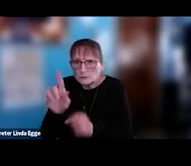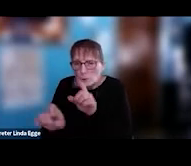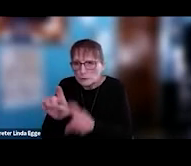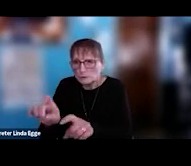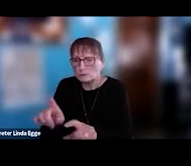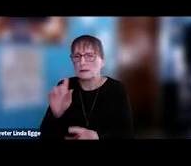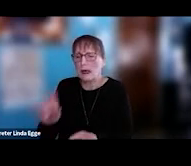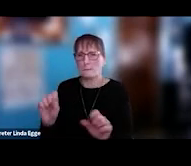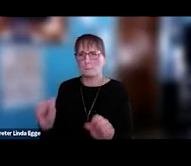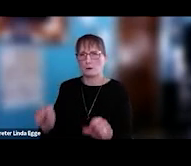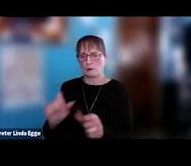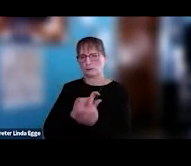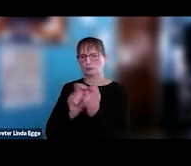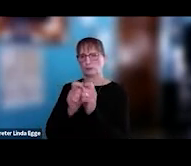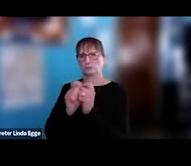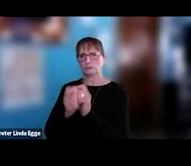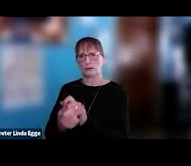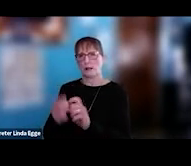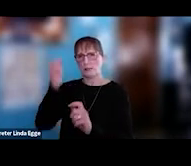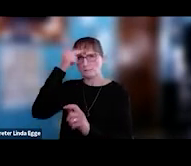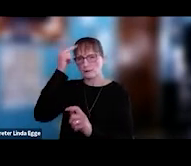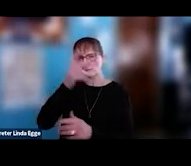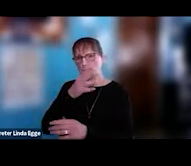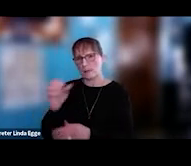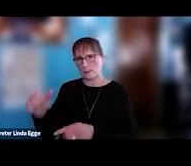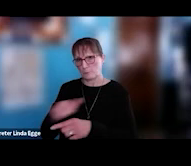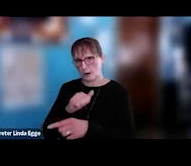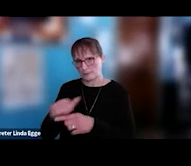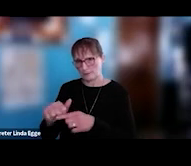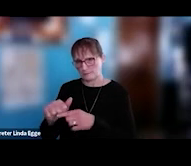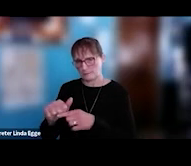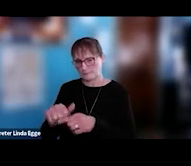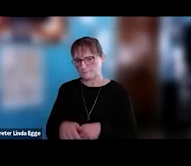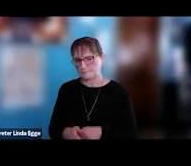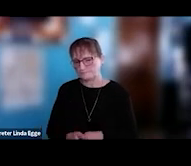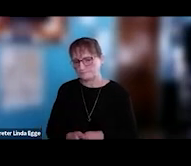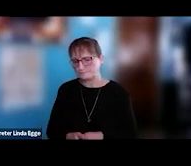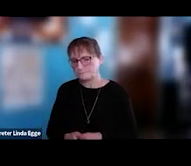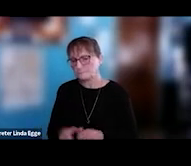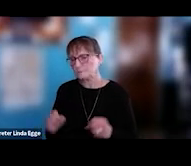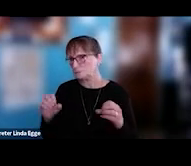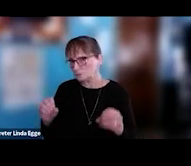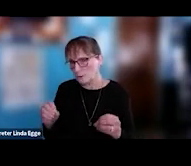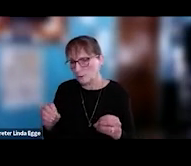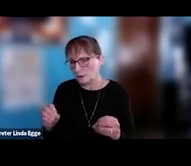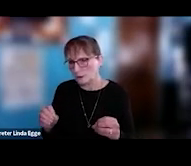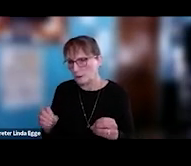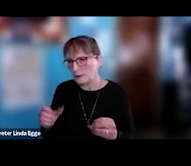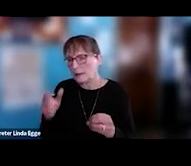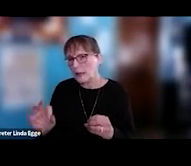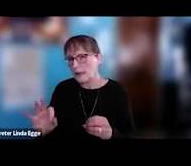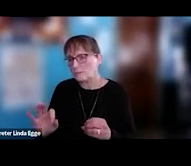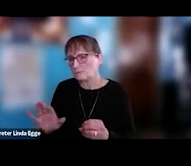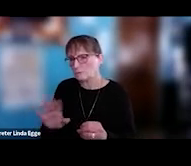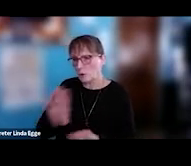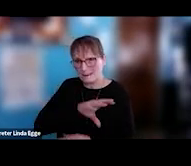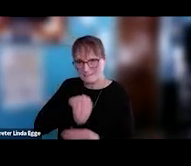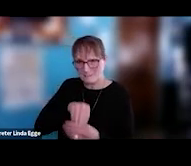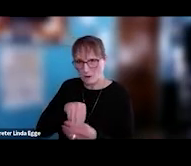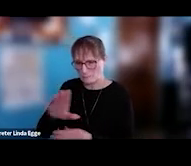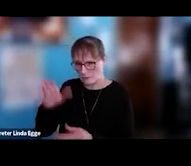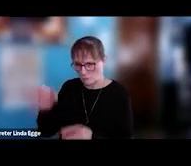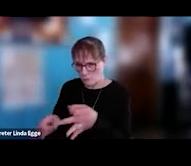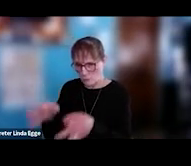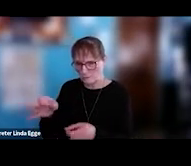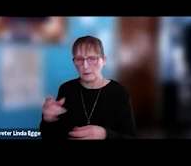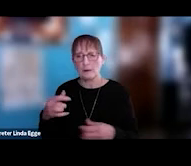potentially changes philosophy and practice. So if you're in a court and